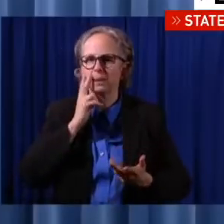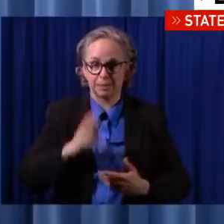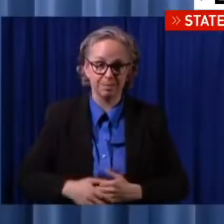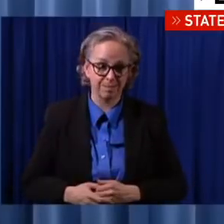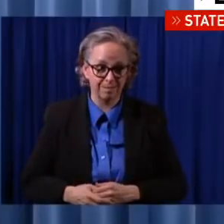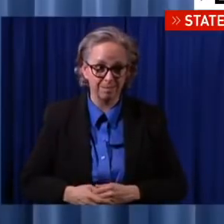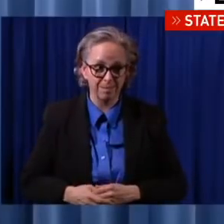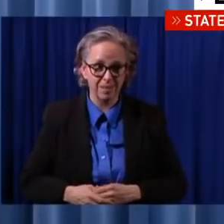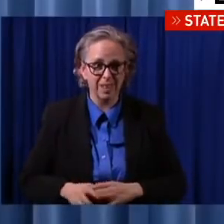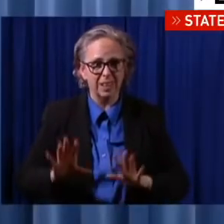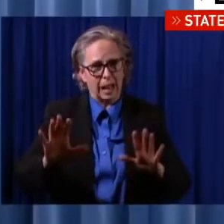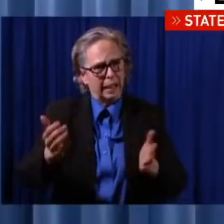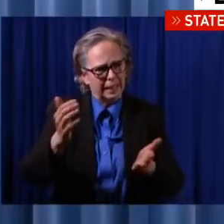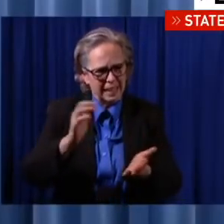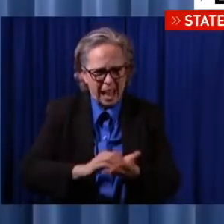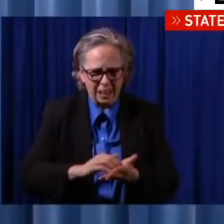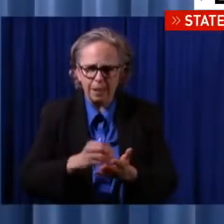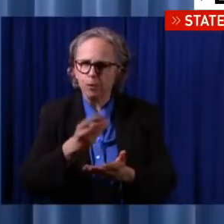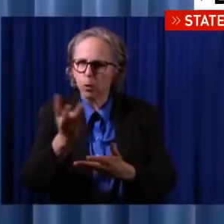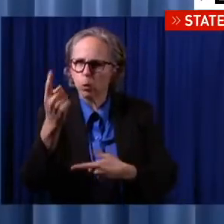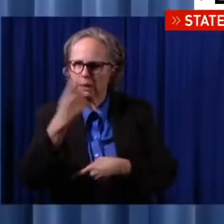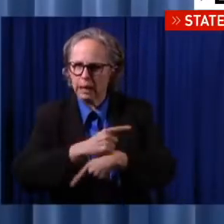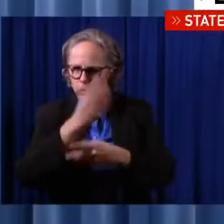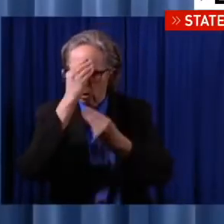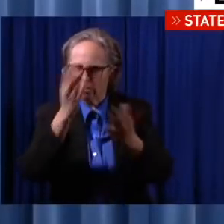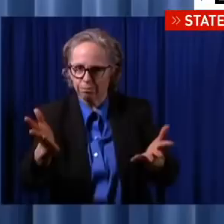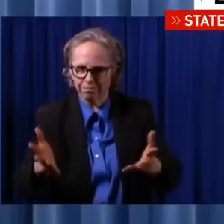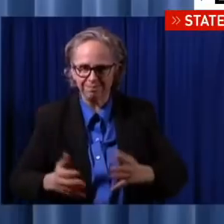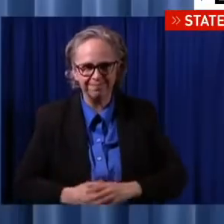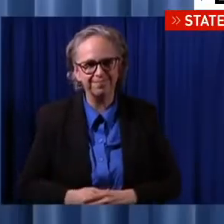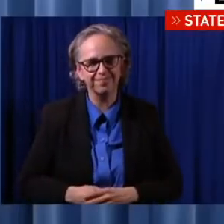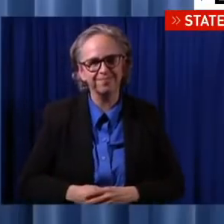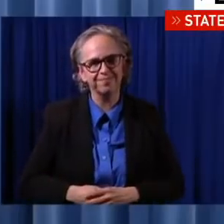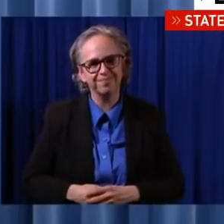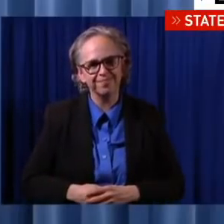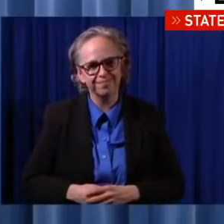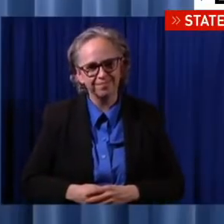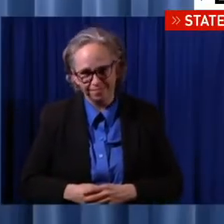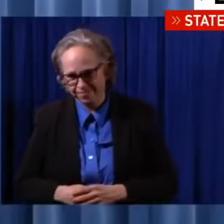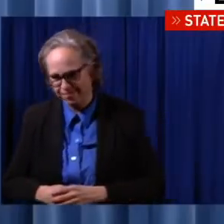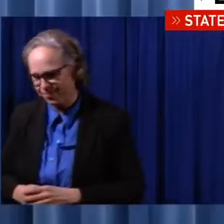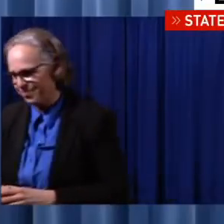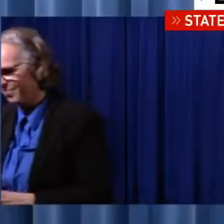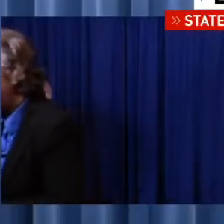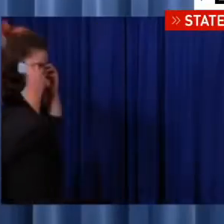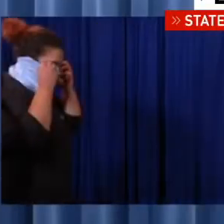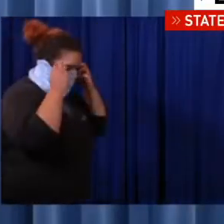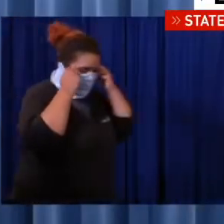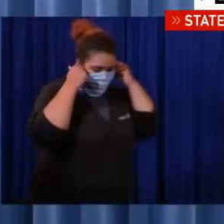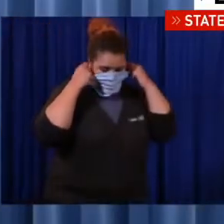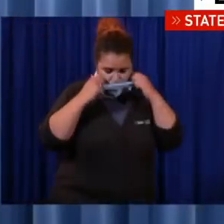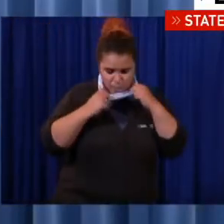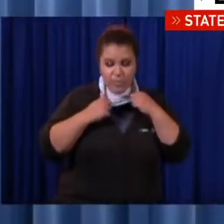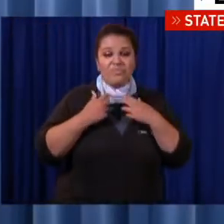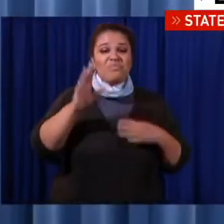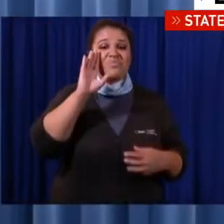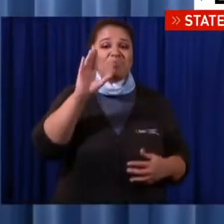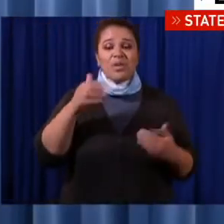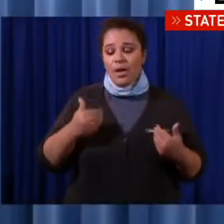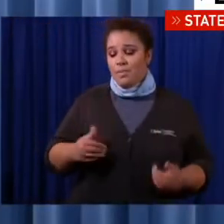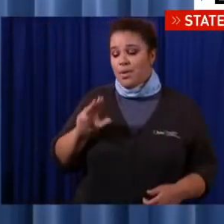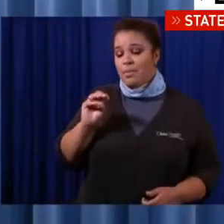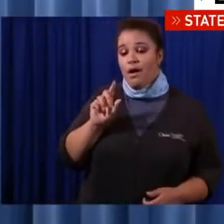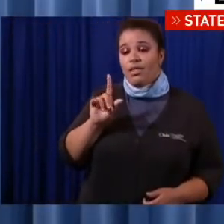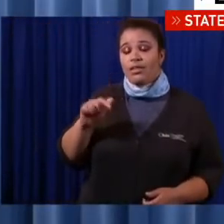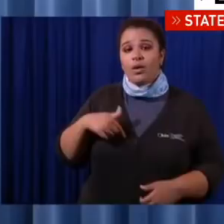in a few days. Hi, Governor. This is Molly Martinez with Spectrum News. I'm told I am the last question. You mentioned